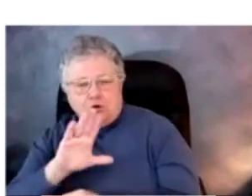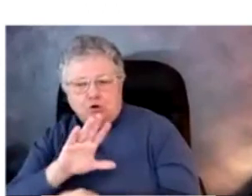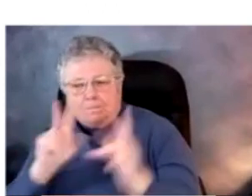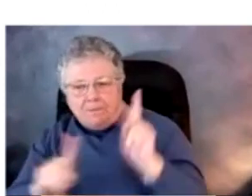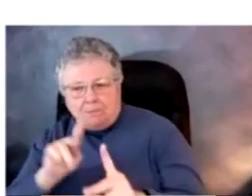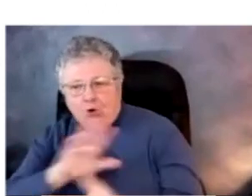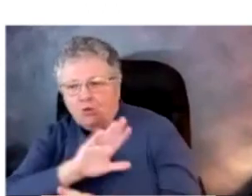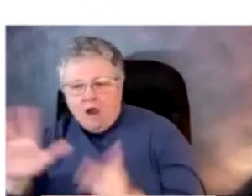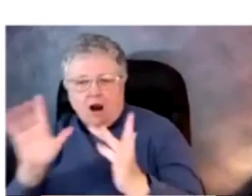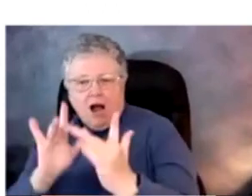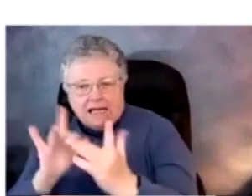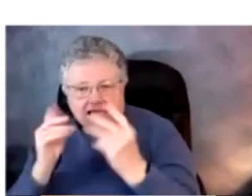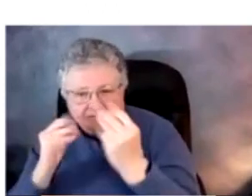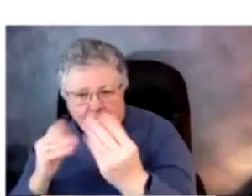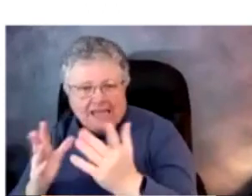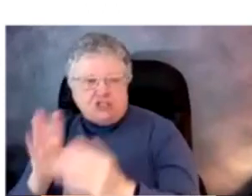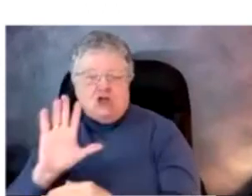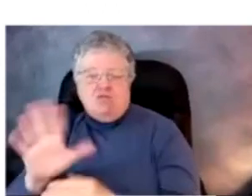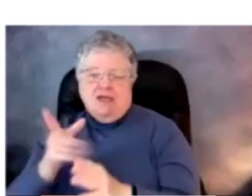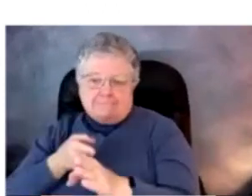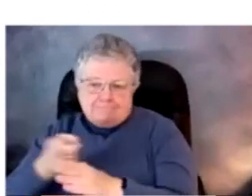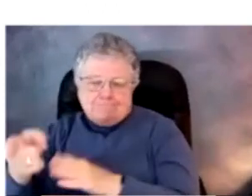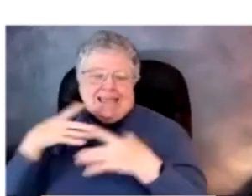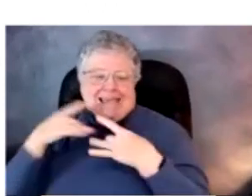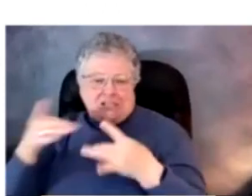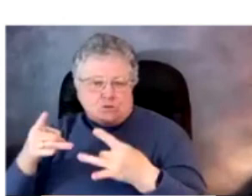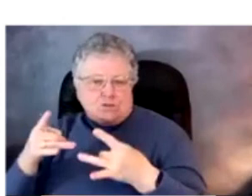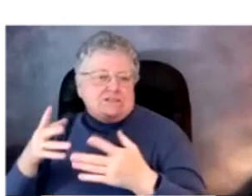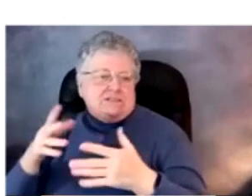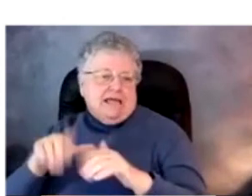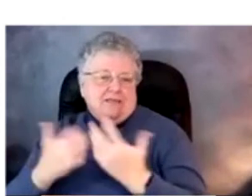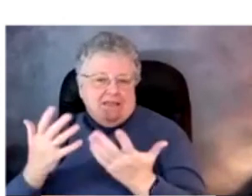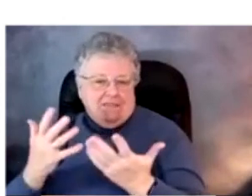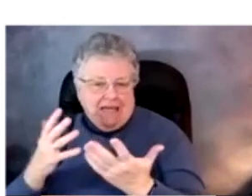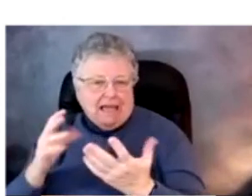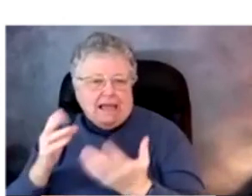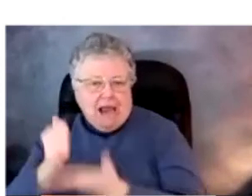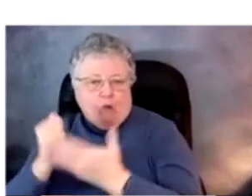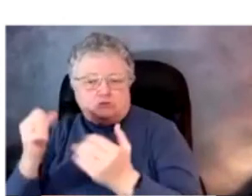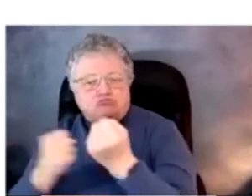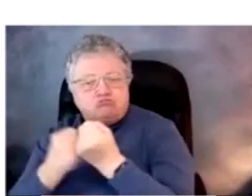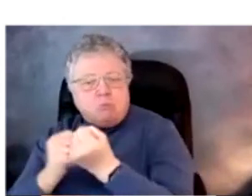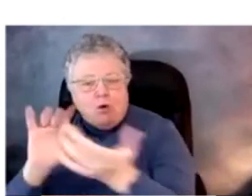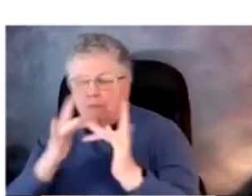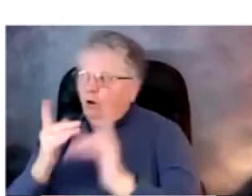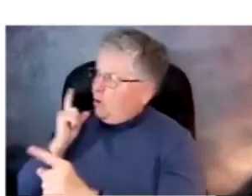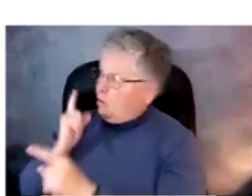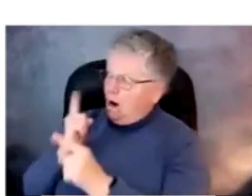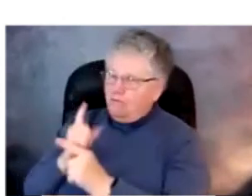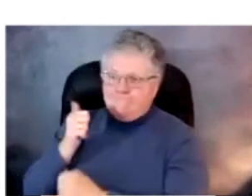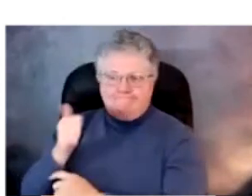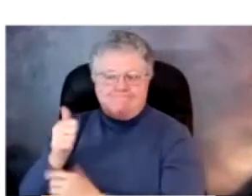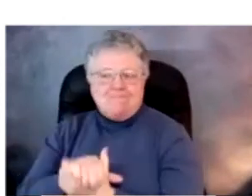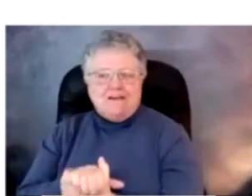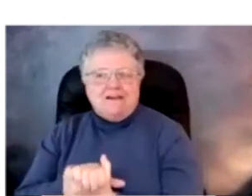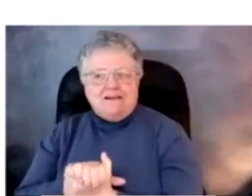are. So you don't necessarily need to attend a meeting to find people to connect with. Exactly, yeah. And